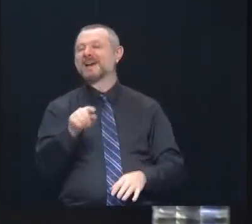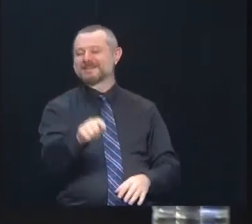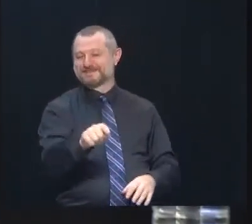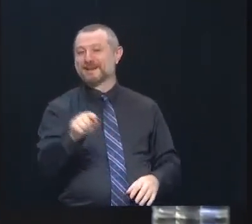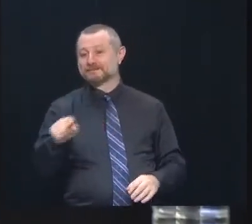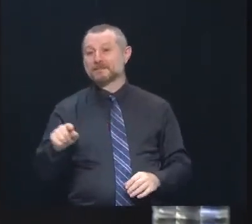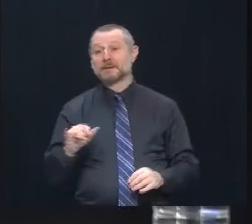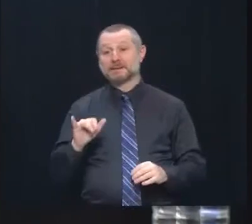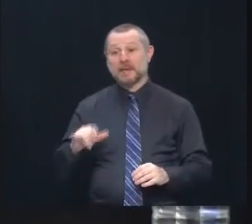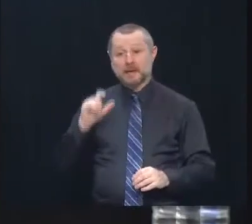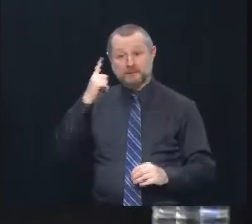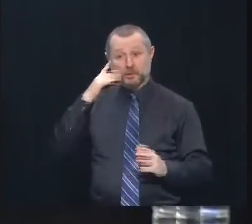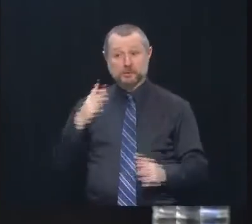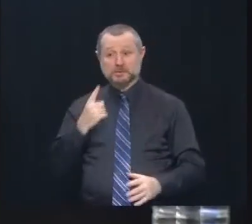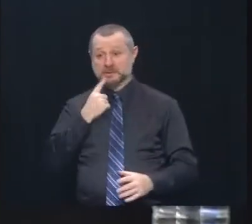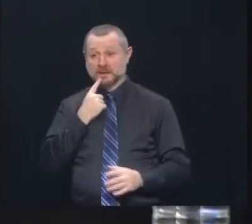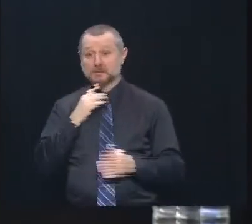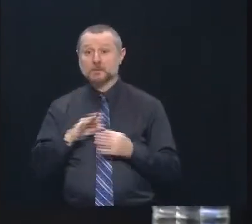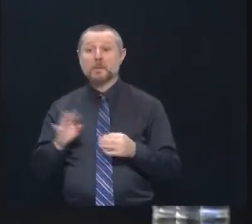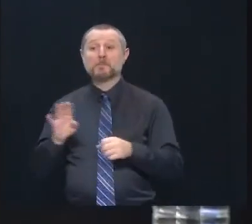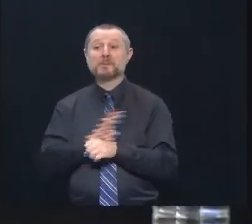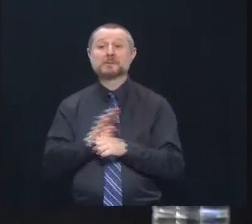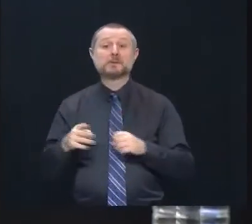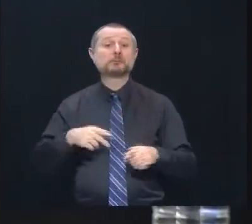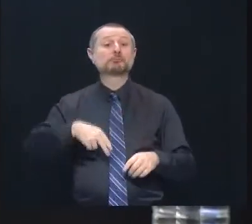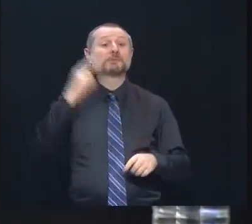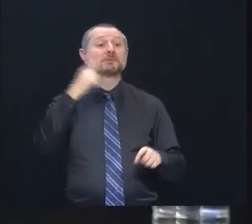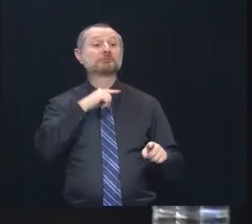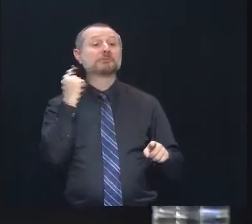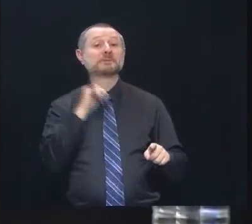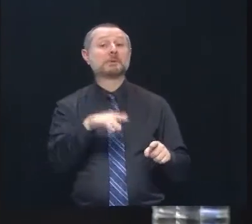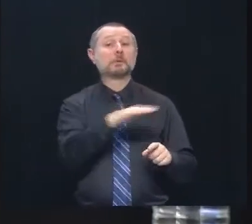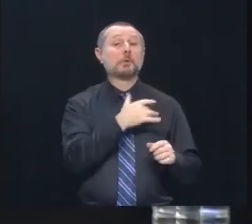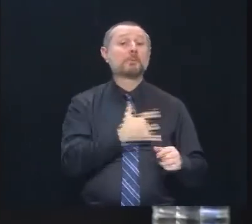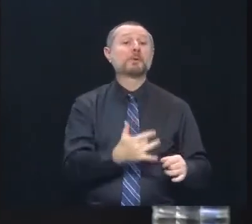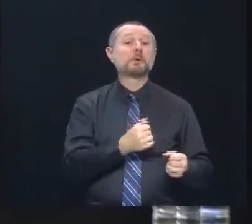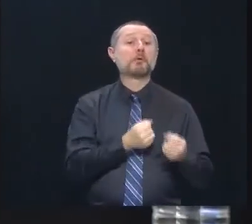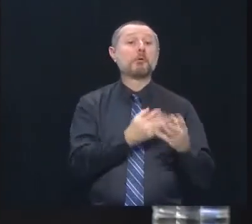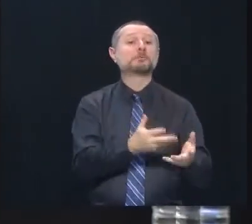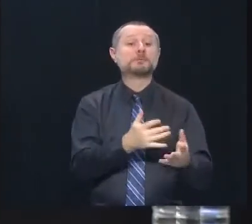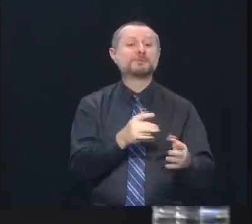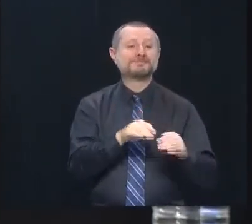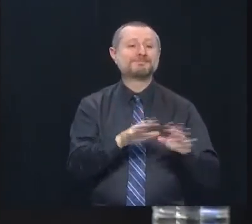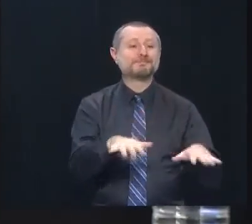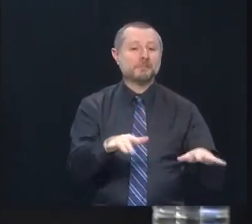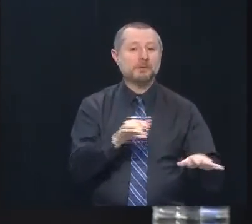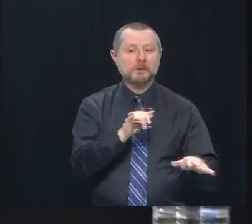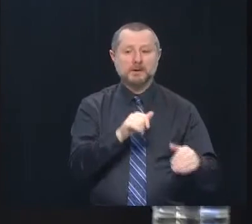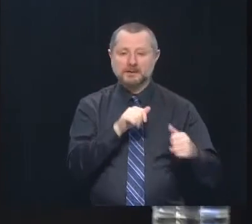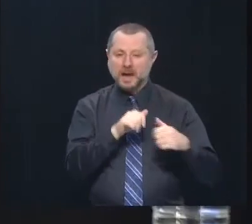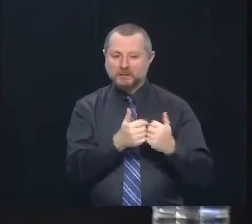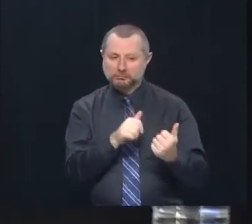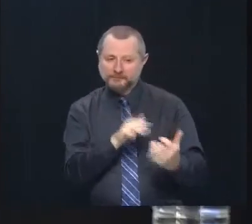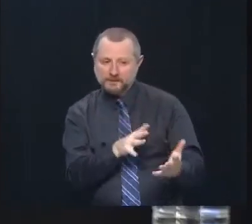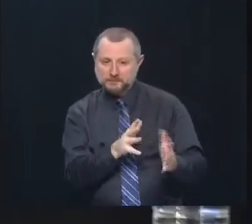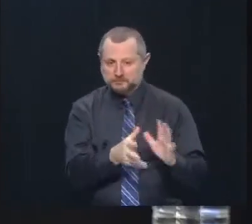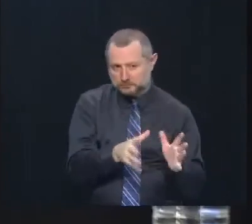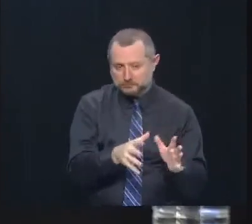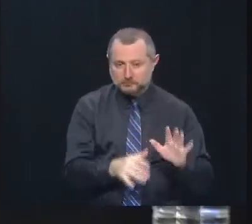as the governor said, businesses that are higher risk, that are known to cause spread of infection, because you don't necessarily know every single contact